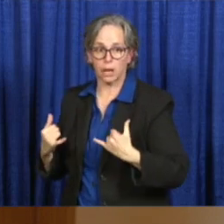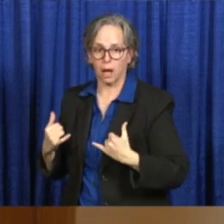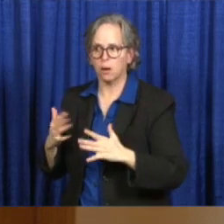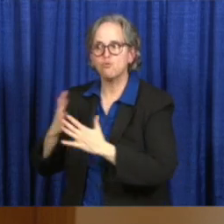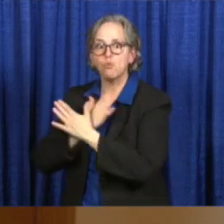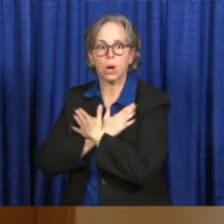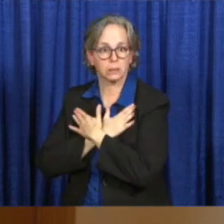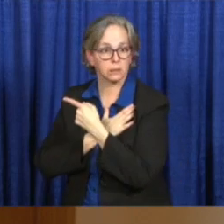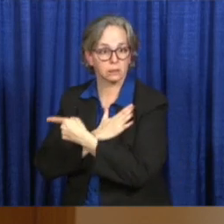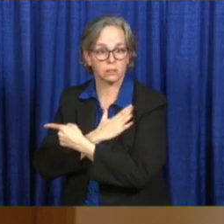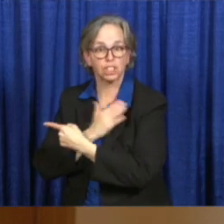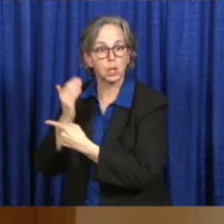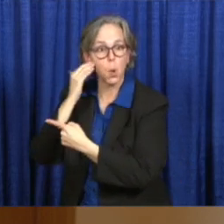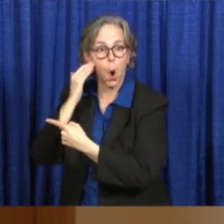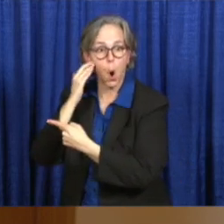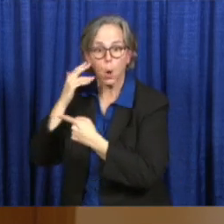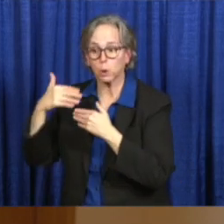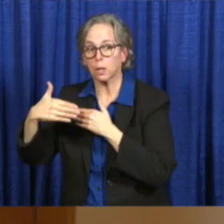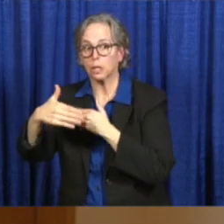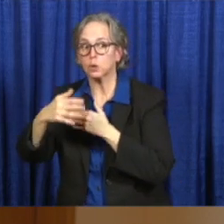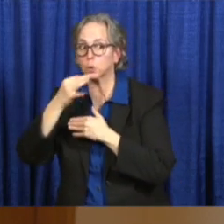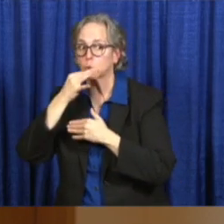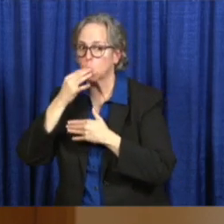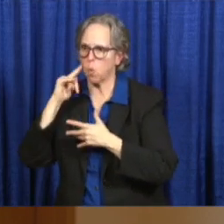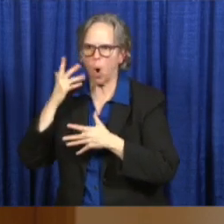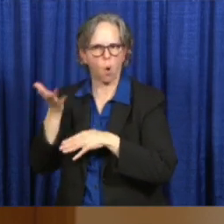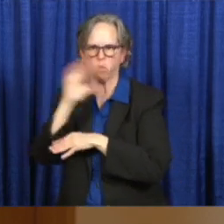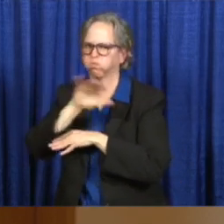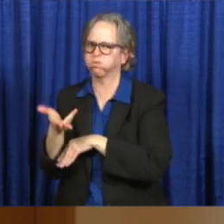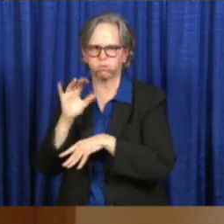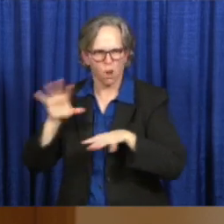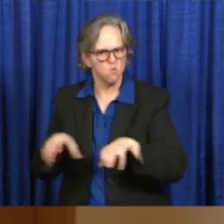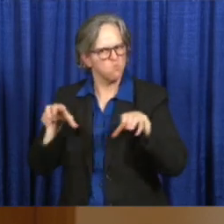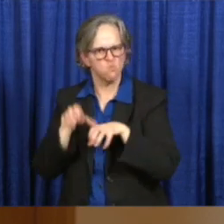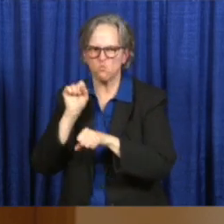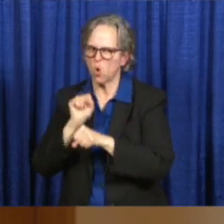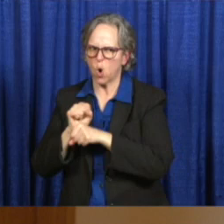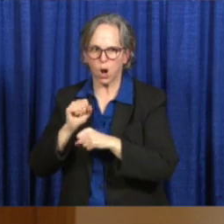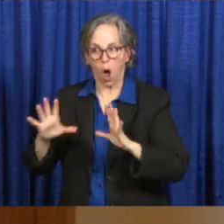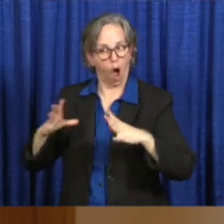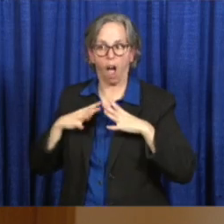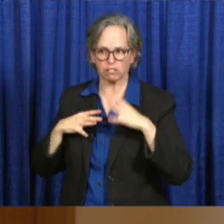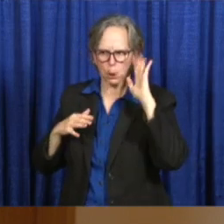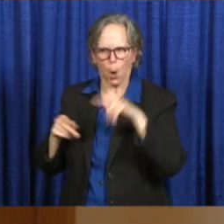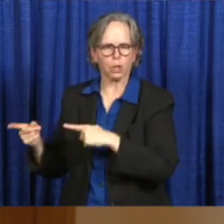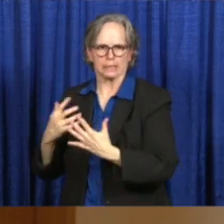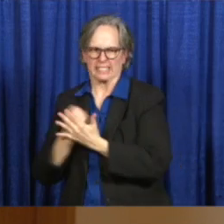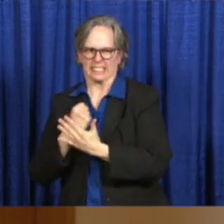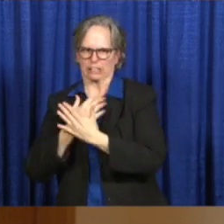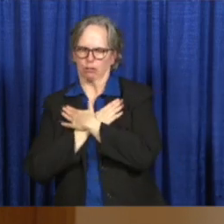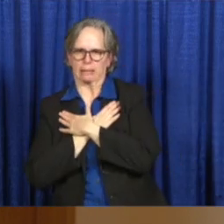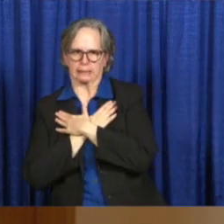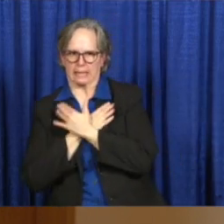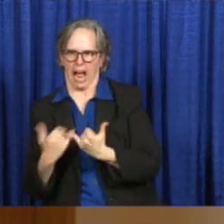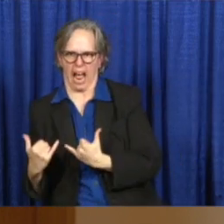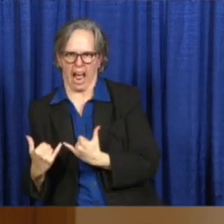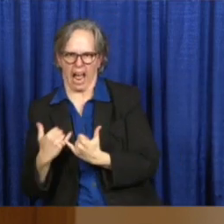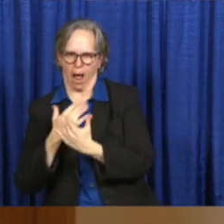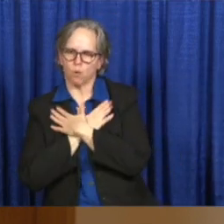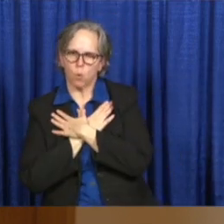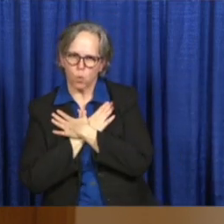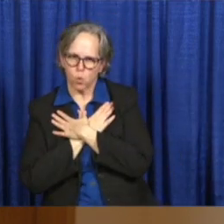nonstop shifts to come. So that's kind of what you're seeing. It's the calm before the